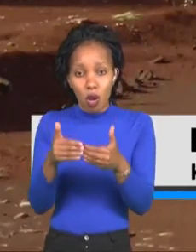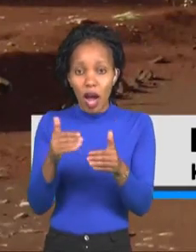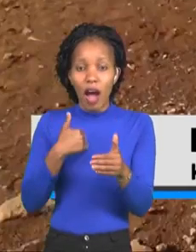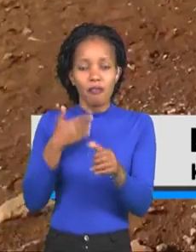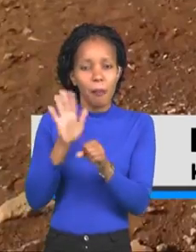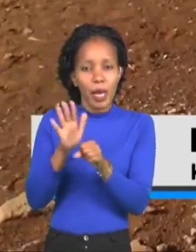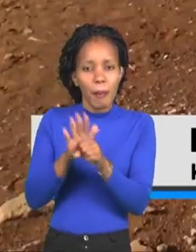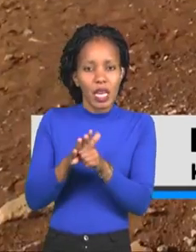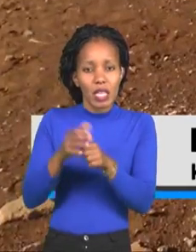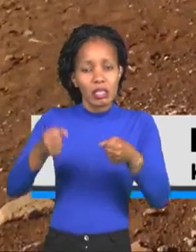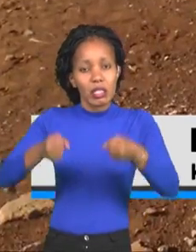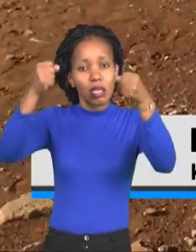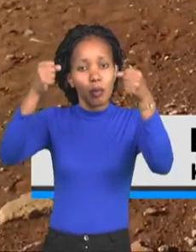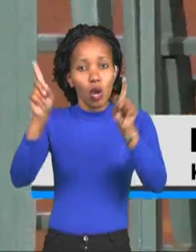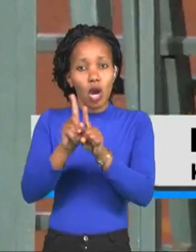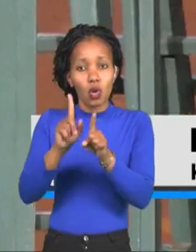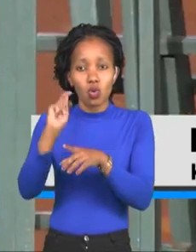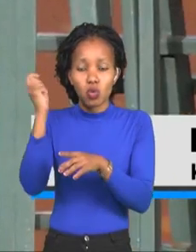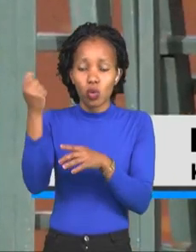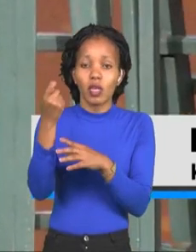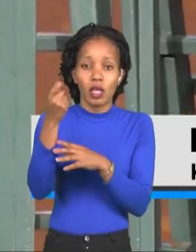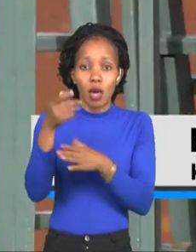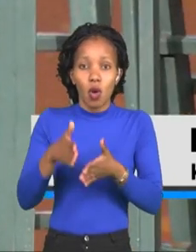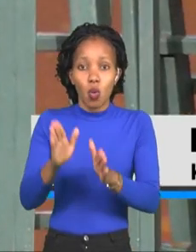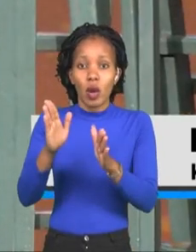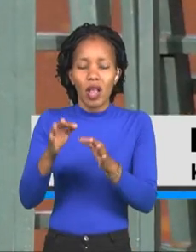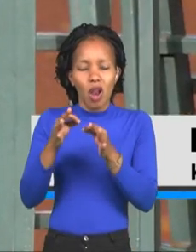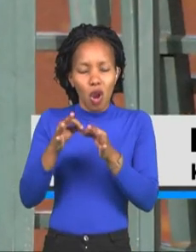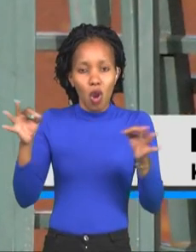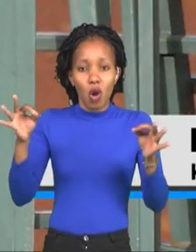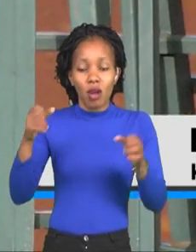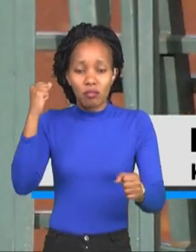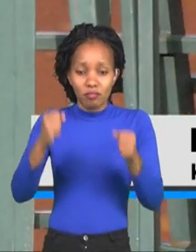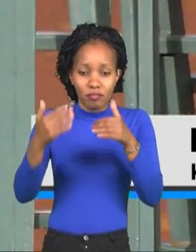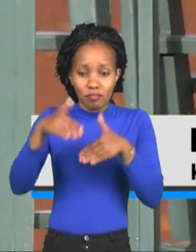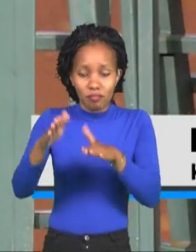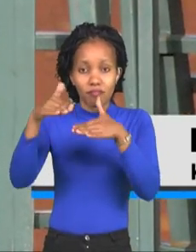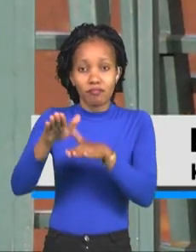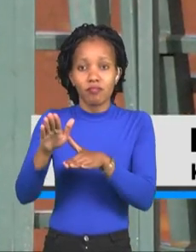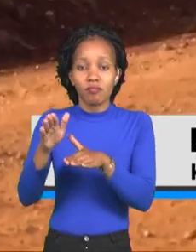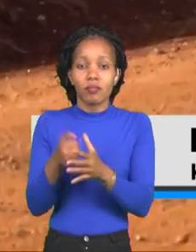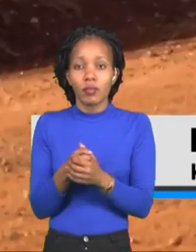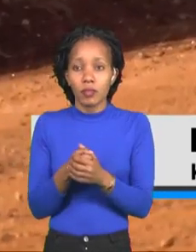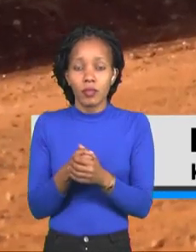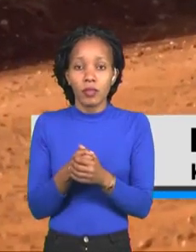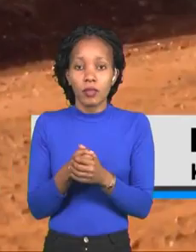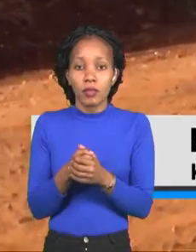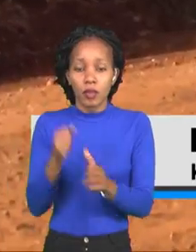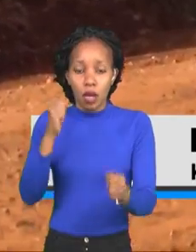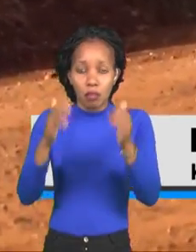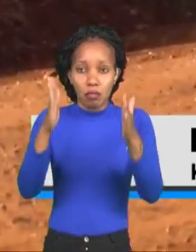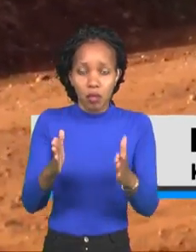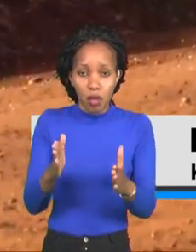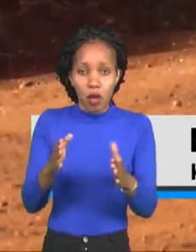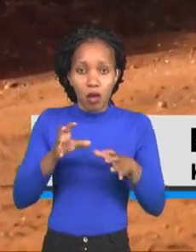multiple champions and driven Kenya's dominance in middle and long distance running for over half a century, is closed. Athletes are forced